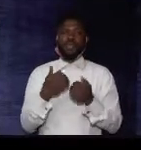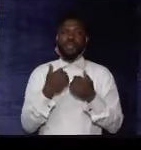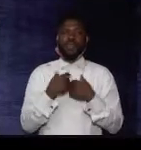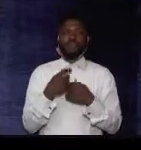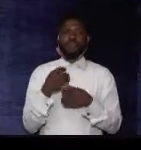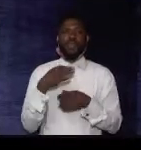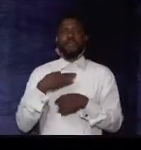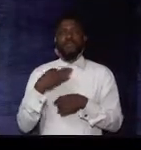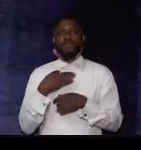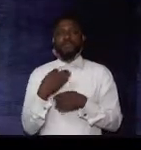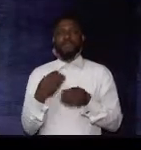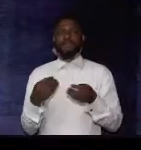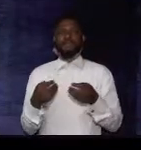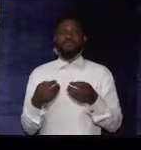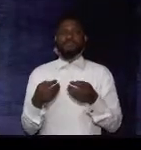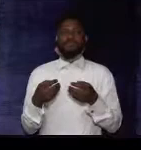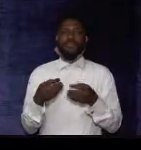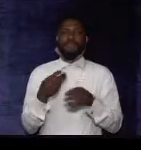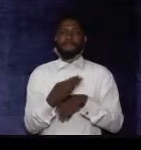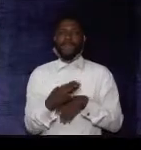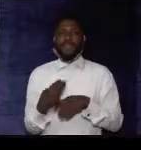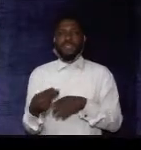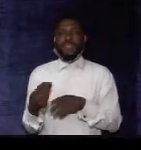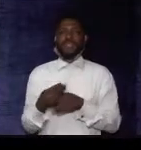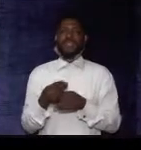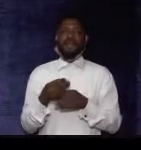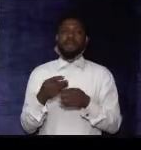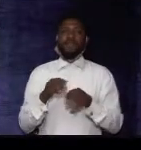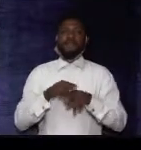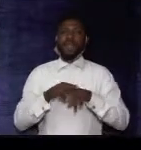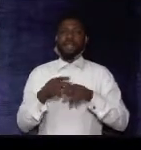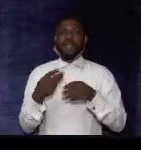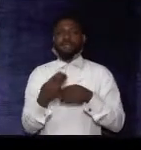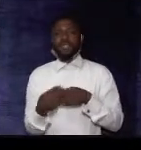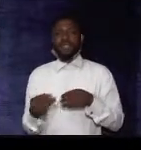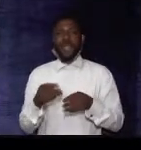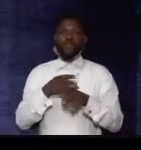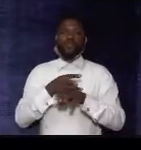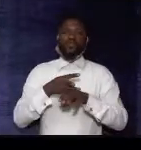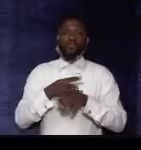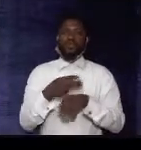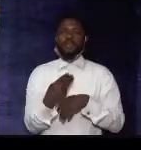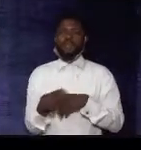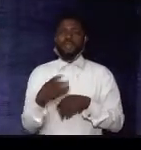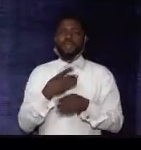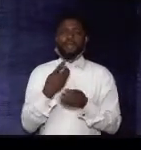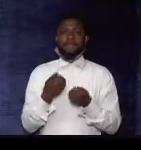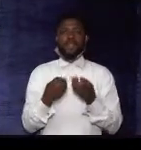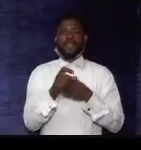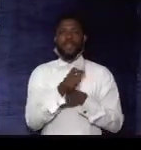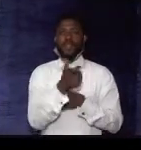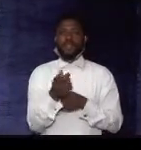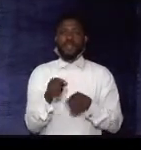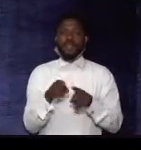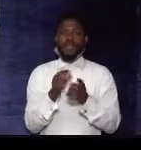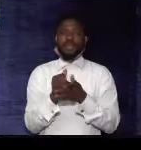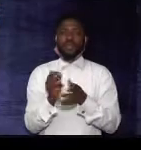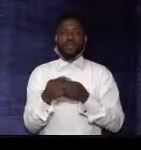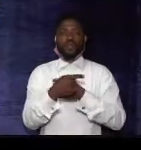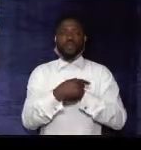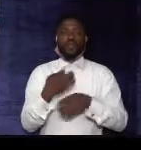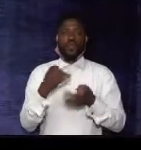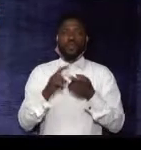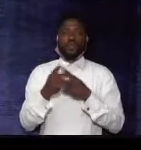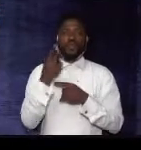have. We have fabric materials, metal materials, wood materials, and many others like